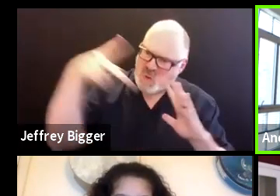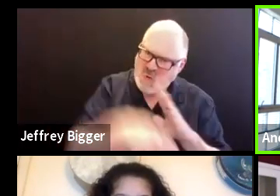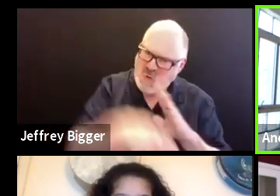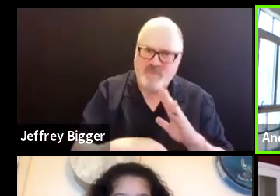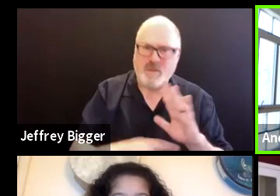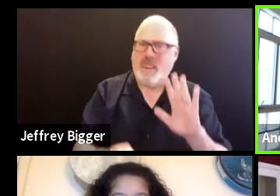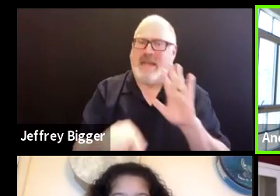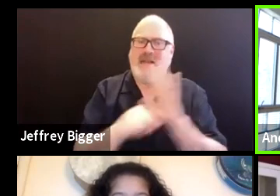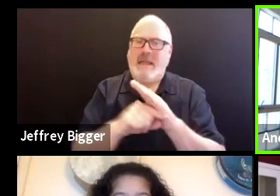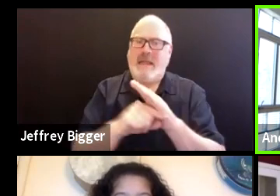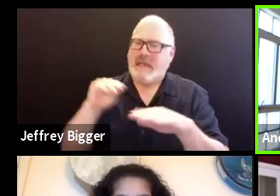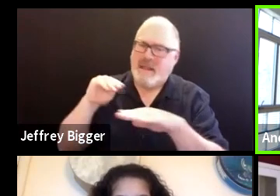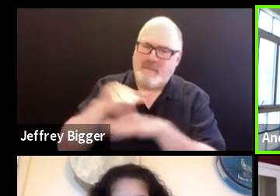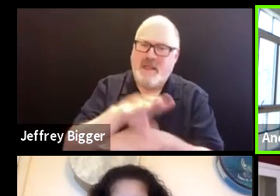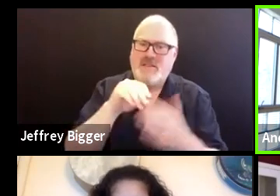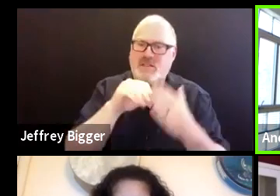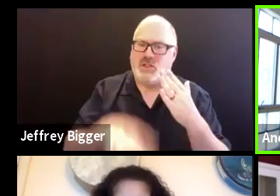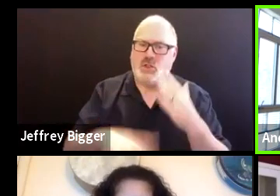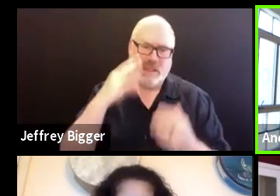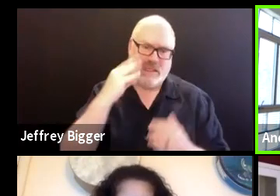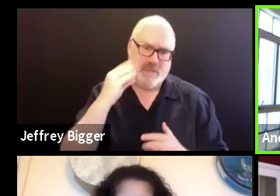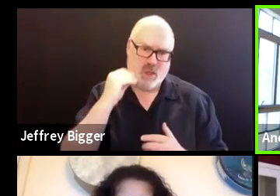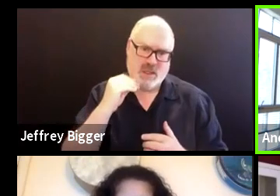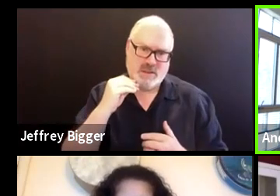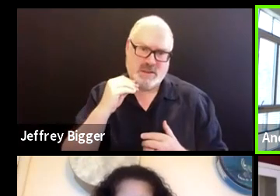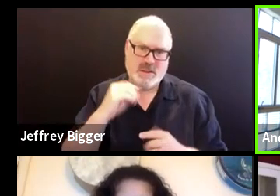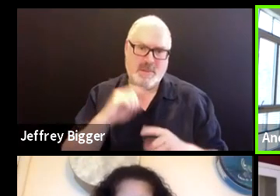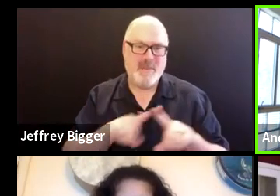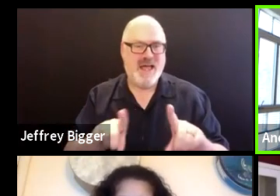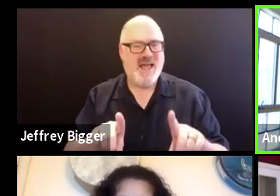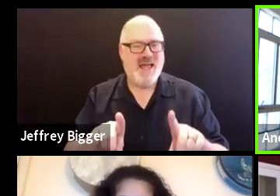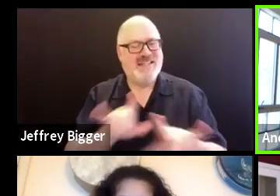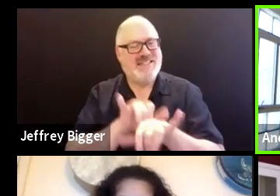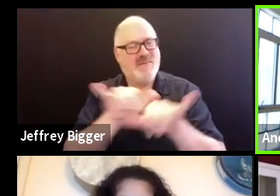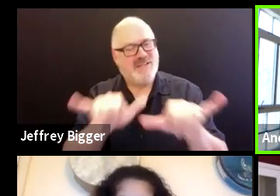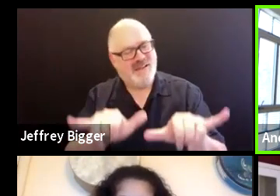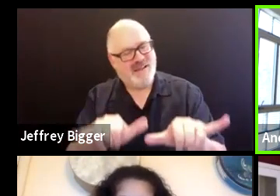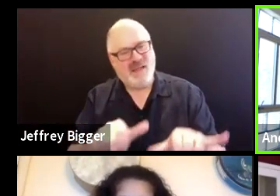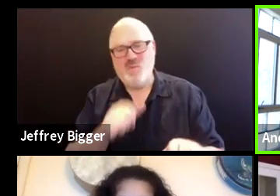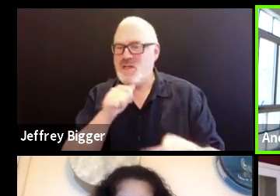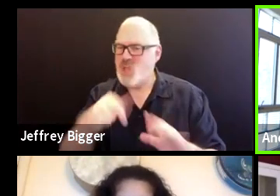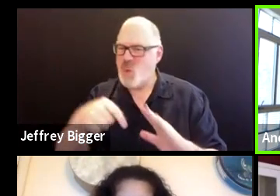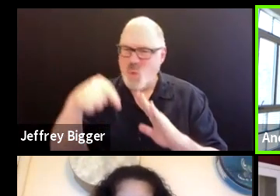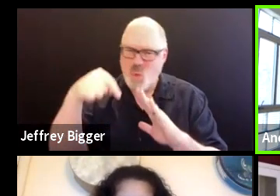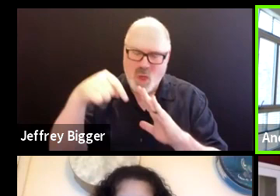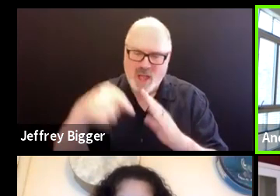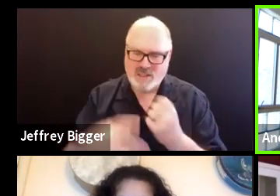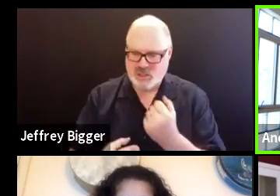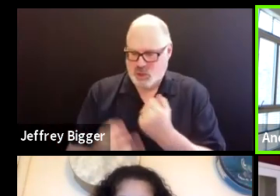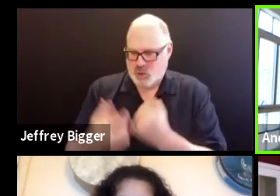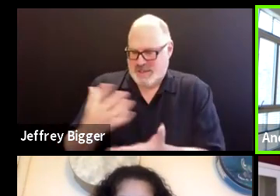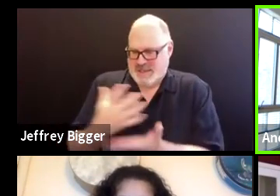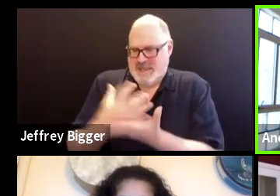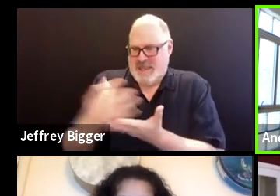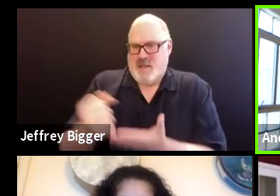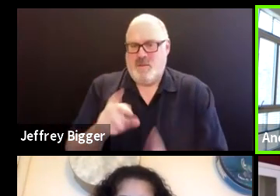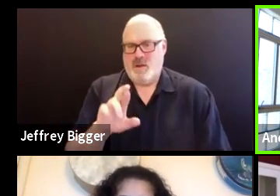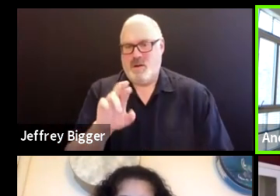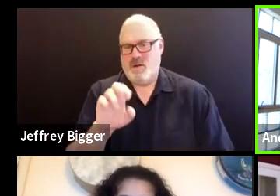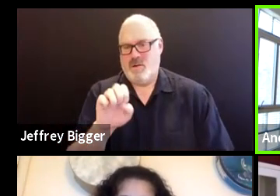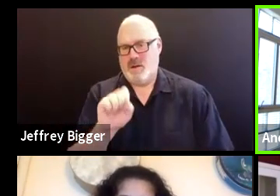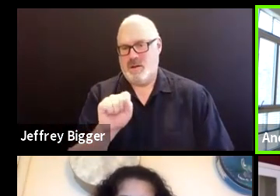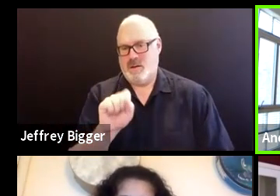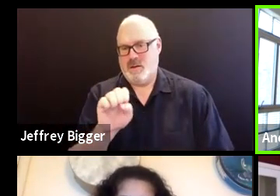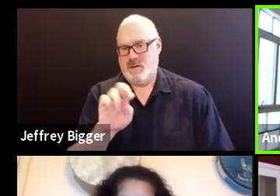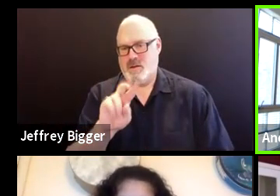negatively impacts the student experience. At the same time, we don't want to dip too deep into our reserves